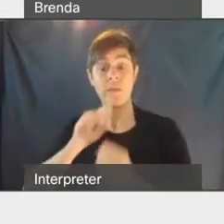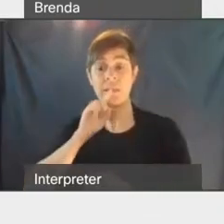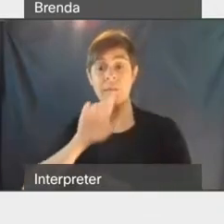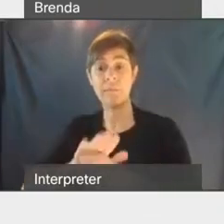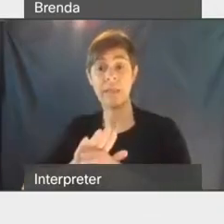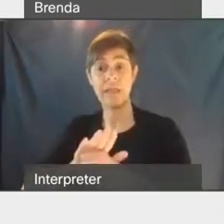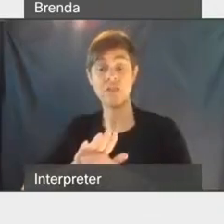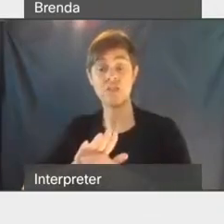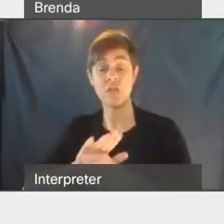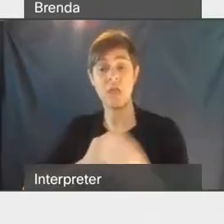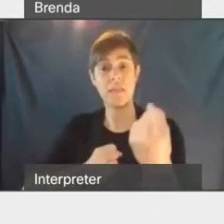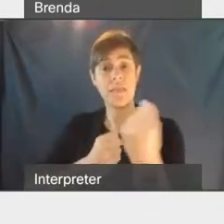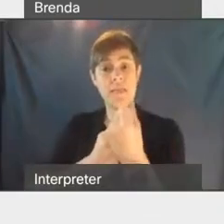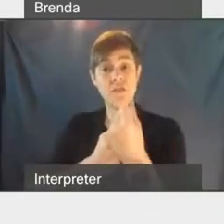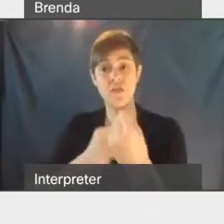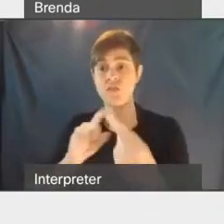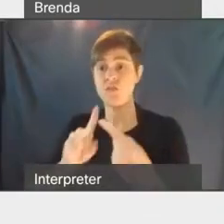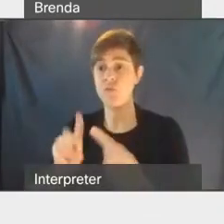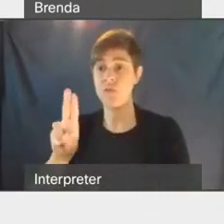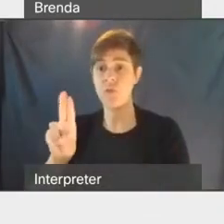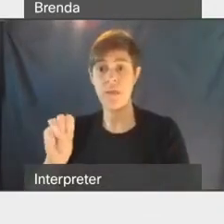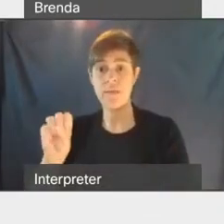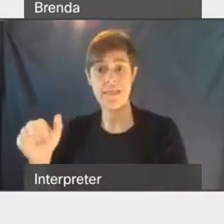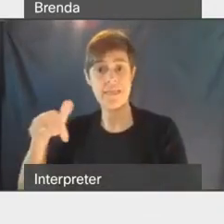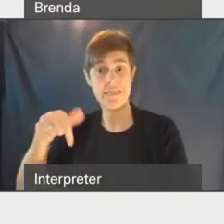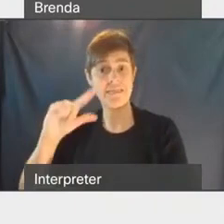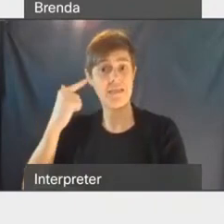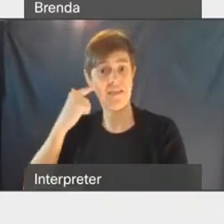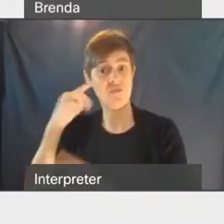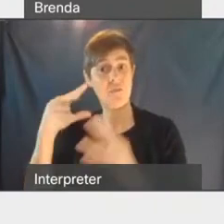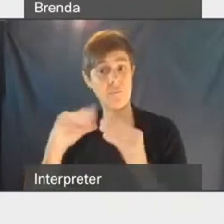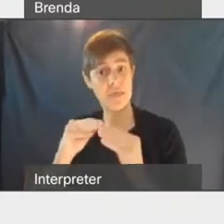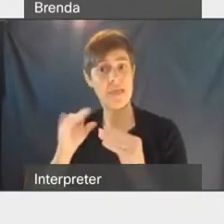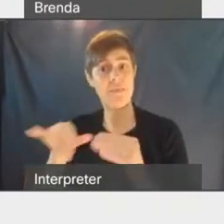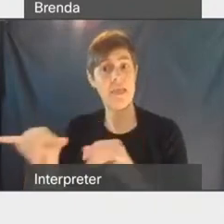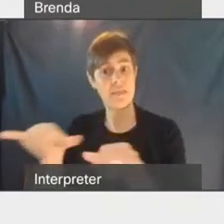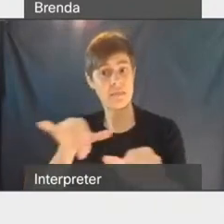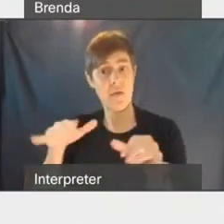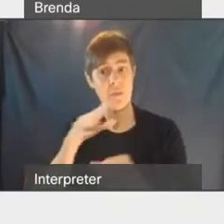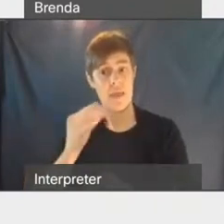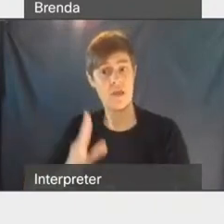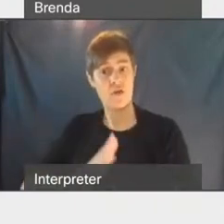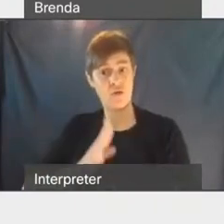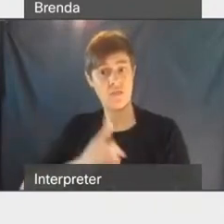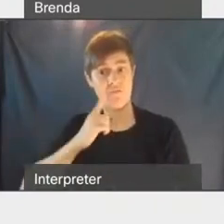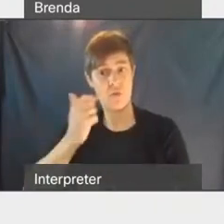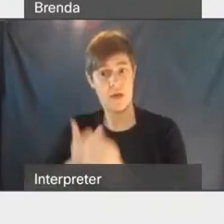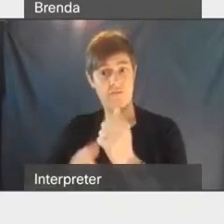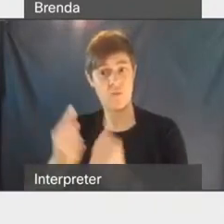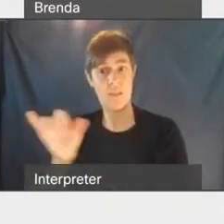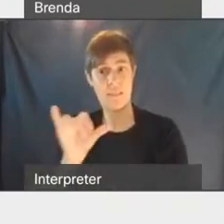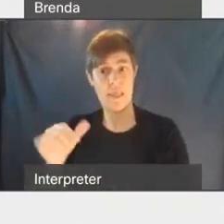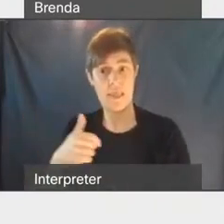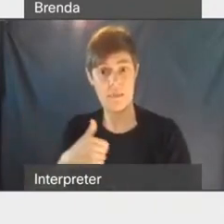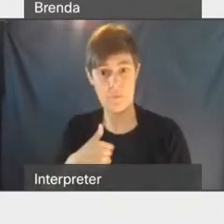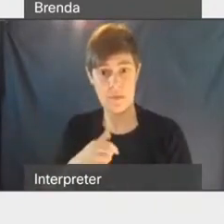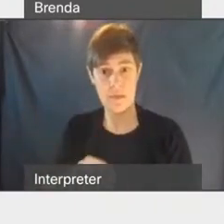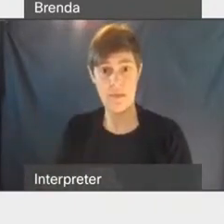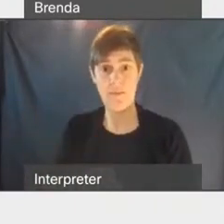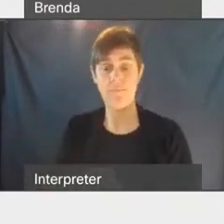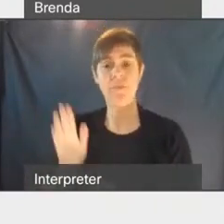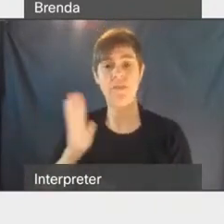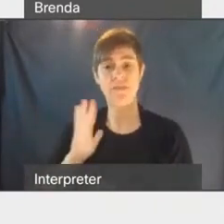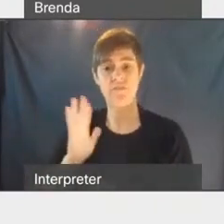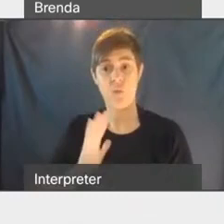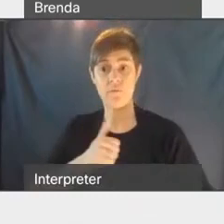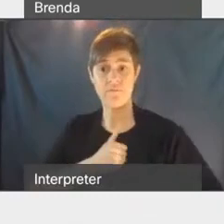to the United States, folks. This is a governmental meeting, and that's common and courtesy for everybody like me who's a 40-year veteran.